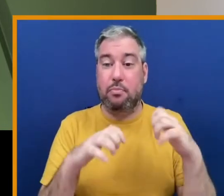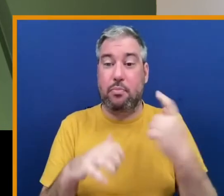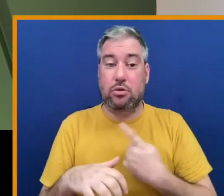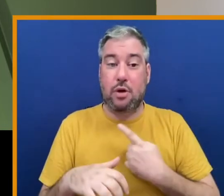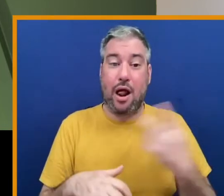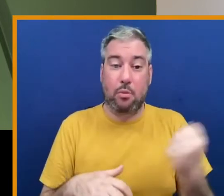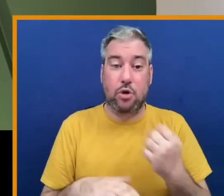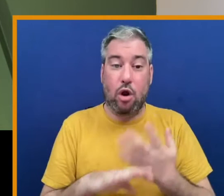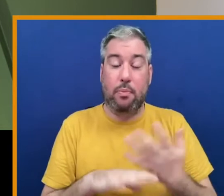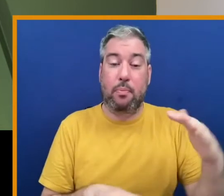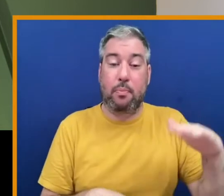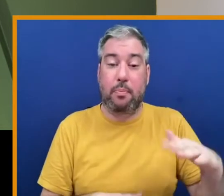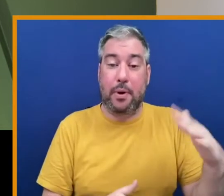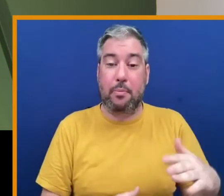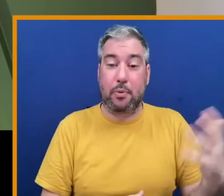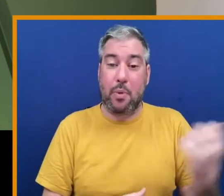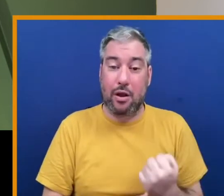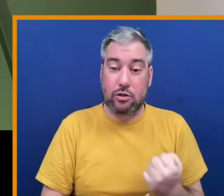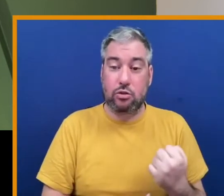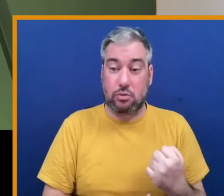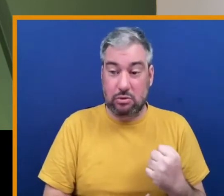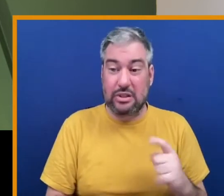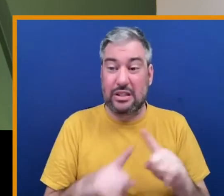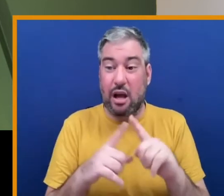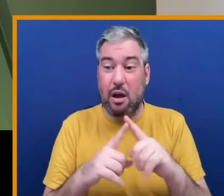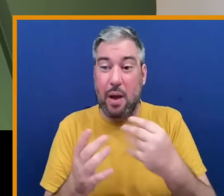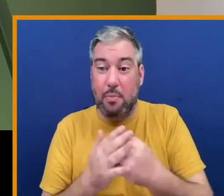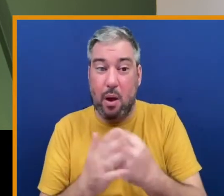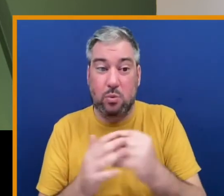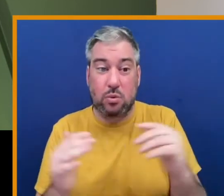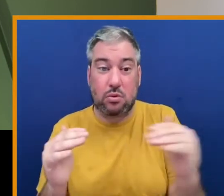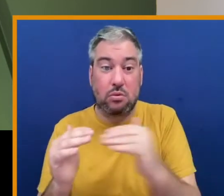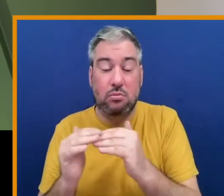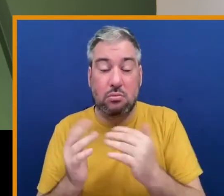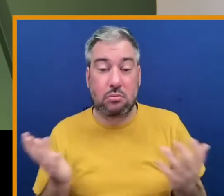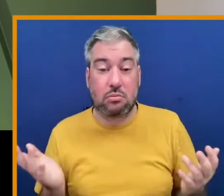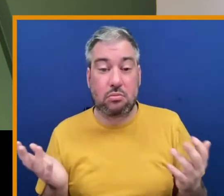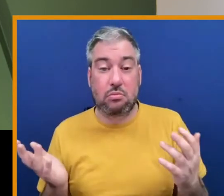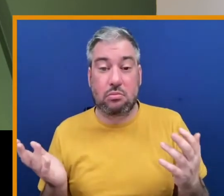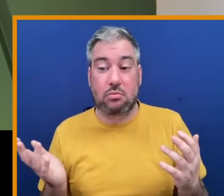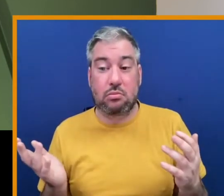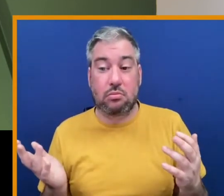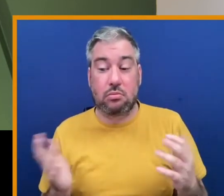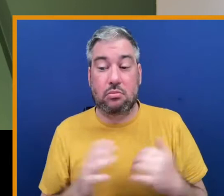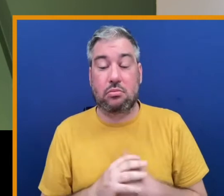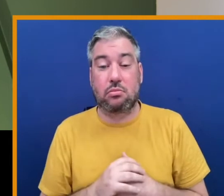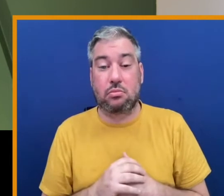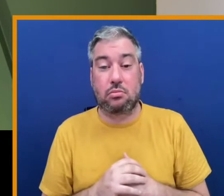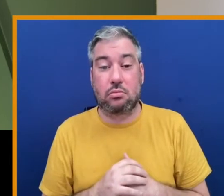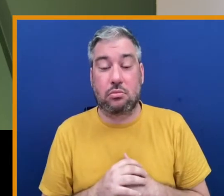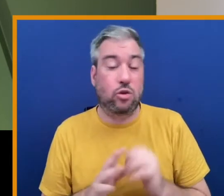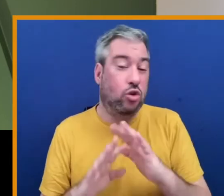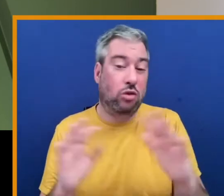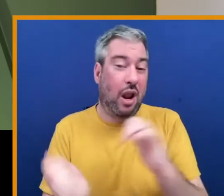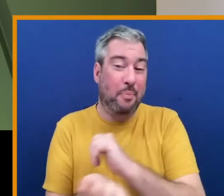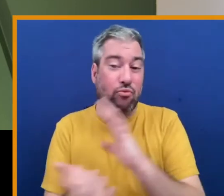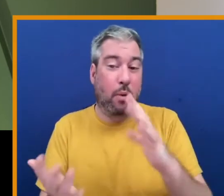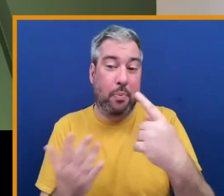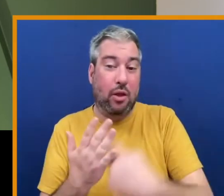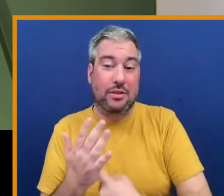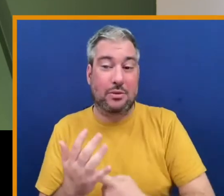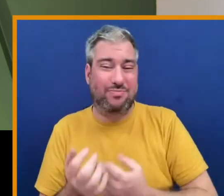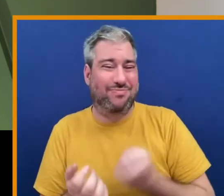money. Conference, it is not a liberal policy to be spending huge amounts of money on a tax cut for the rich. We